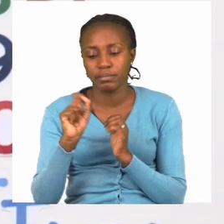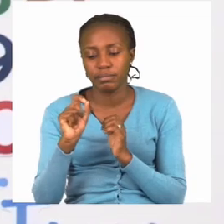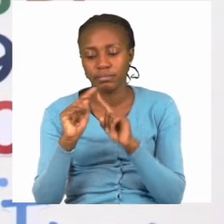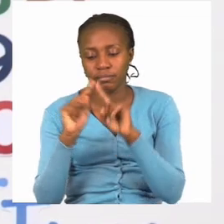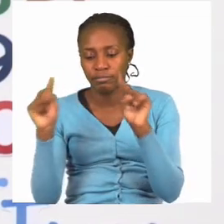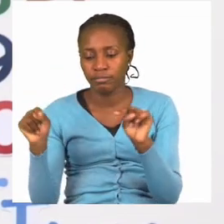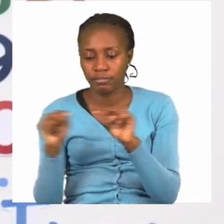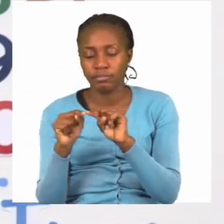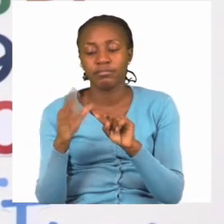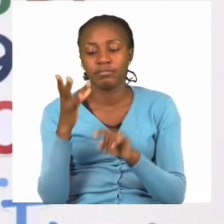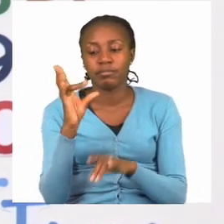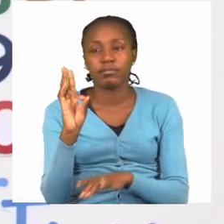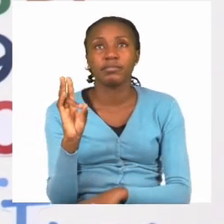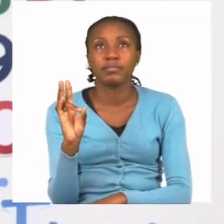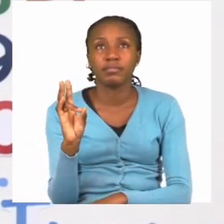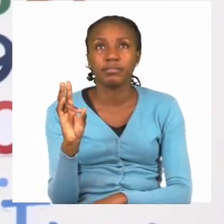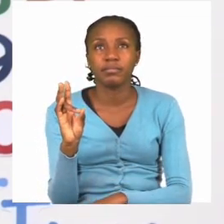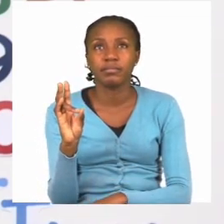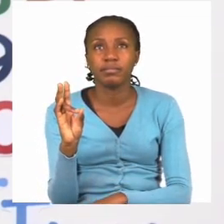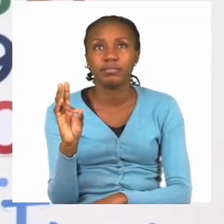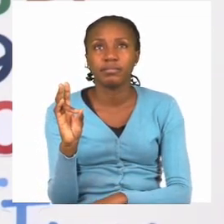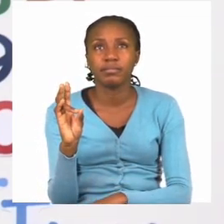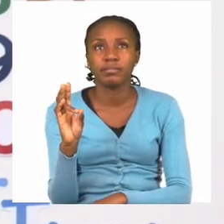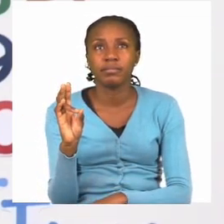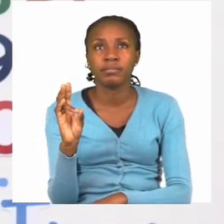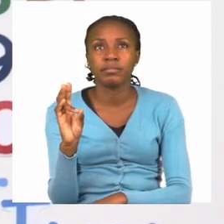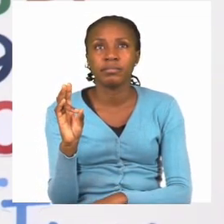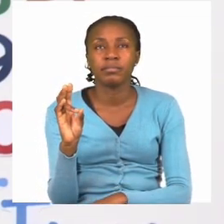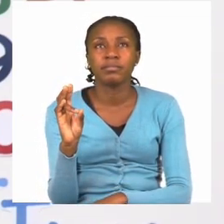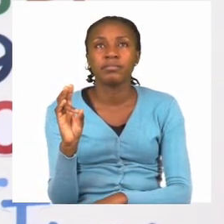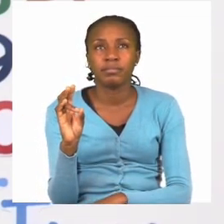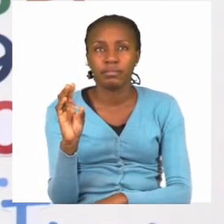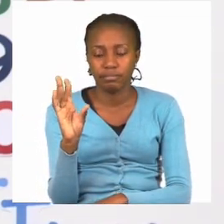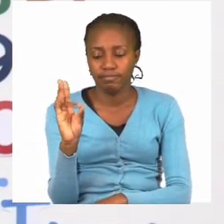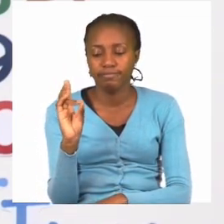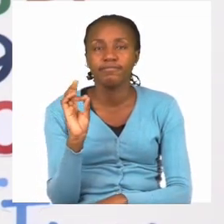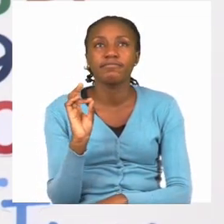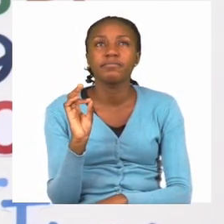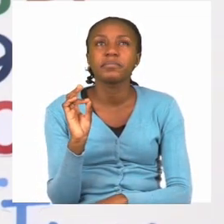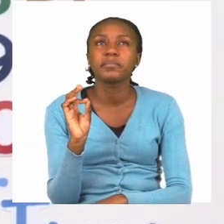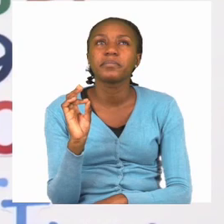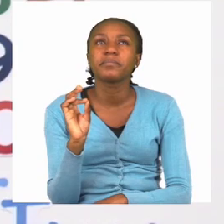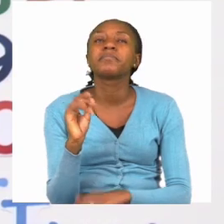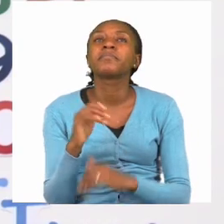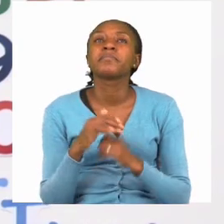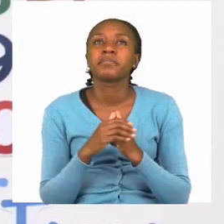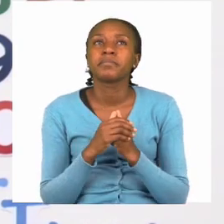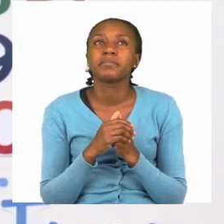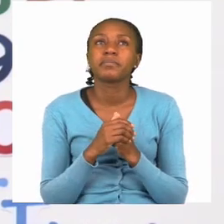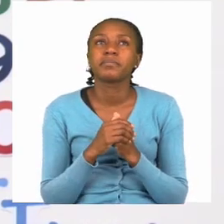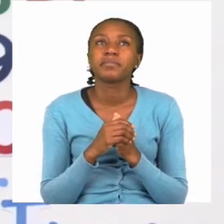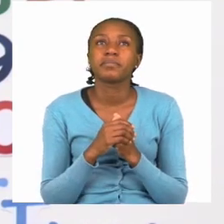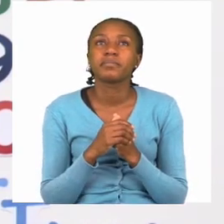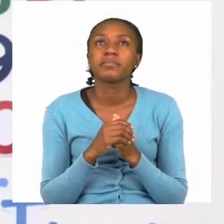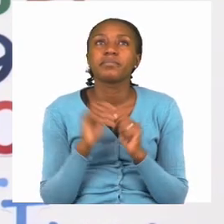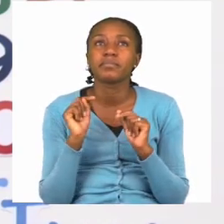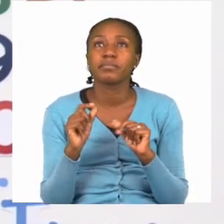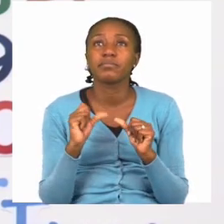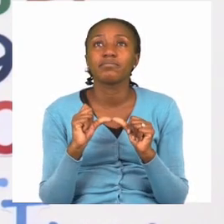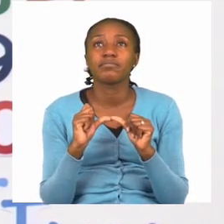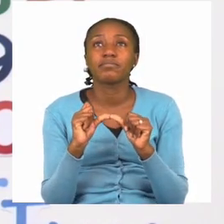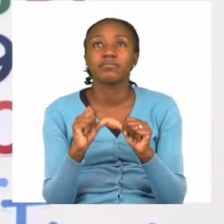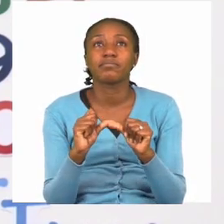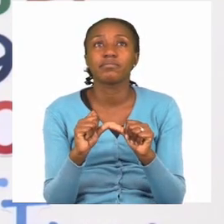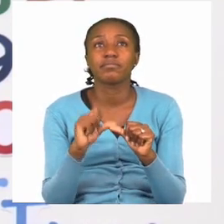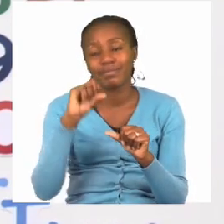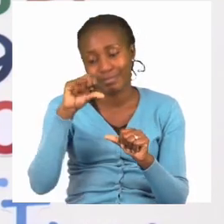your page. So here I said we have 7 triangles. Now you have to go ahead and